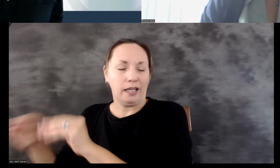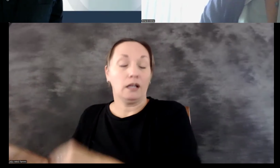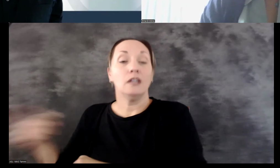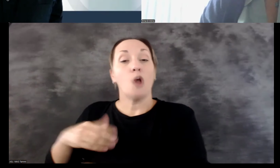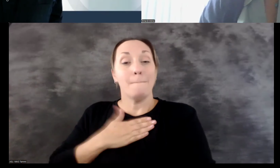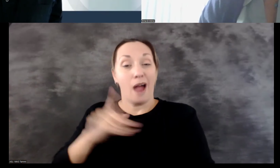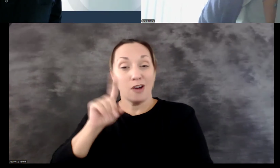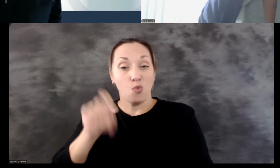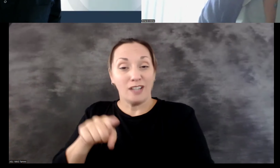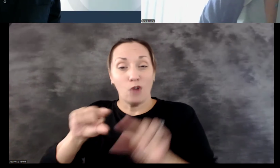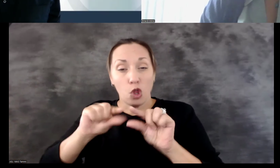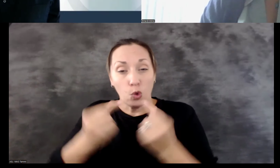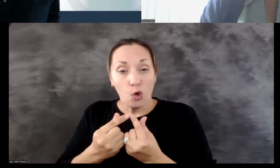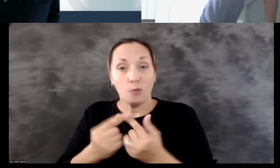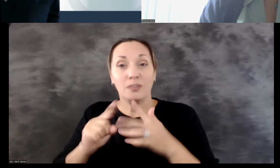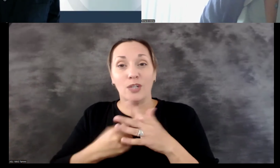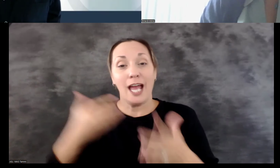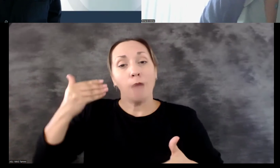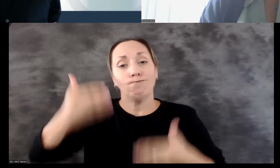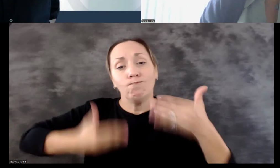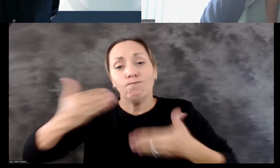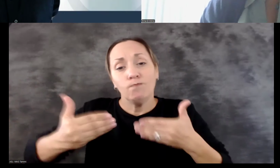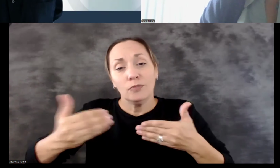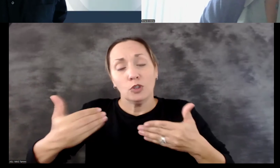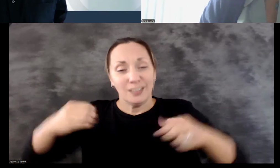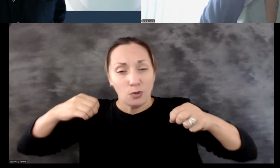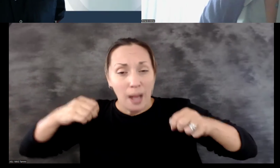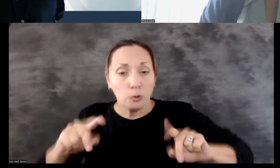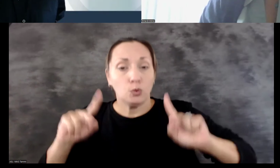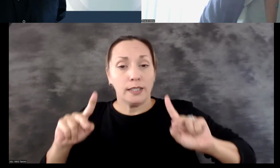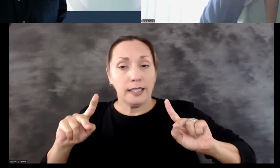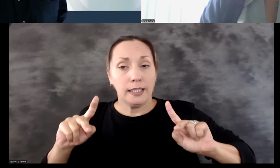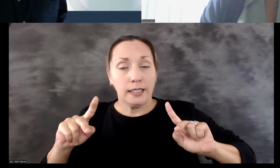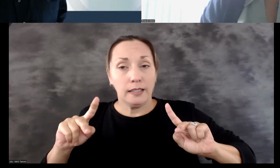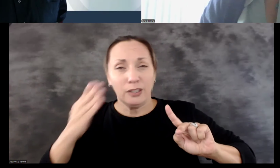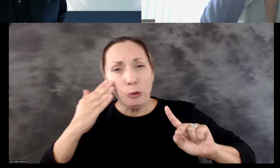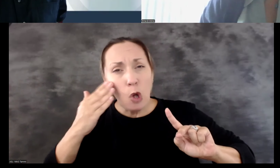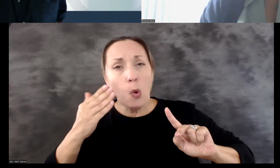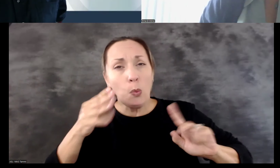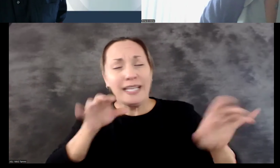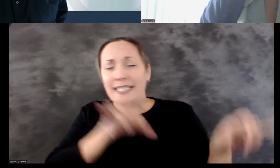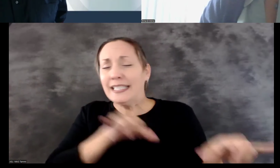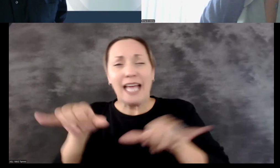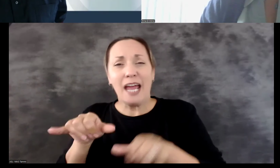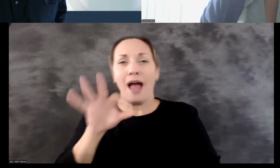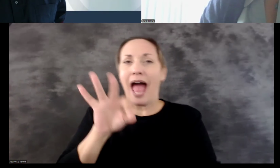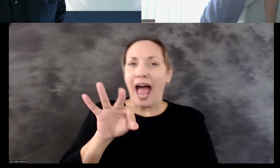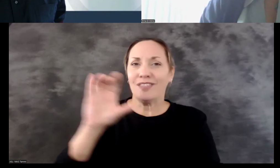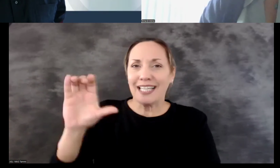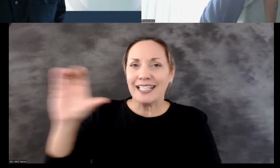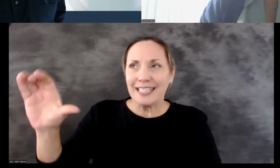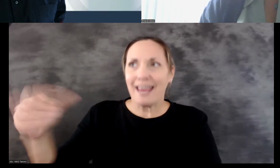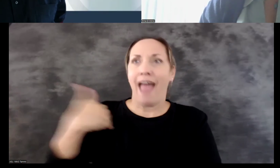this group to get traction, is there an opportunity, just the same way like the FCC has a